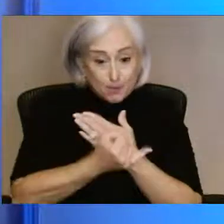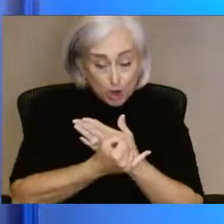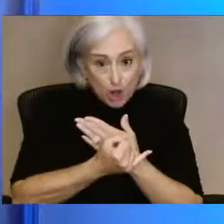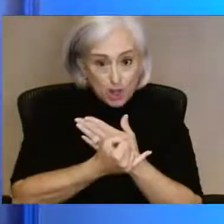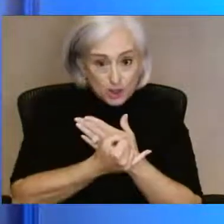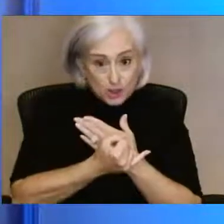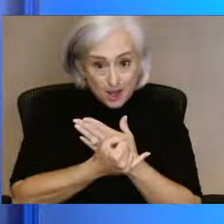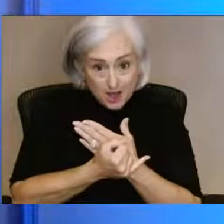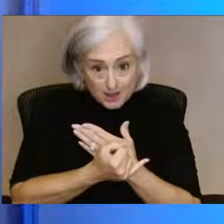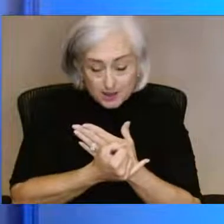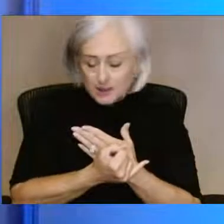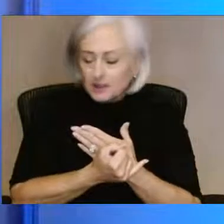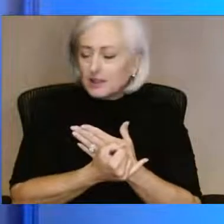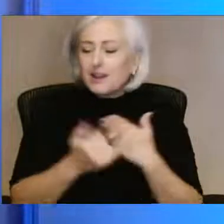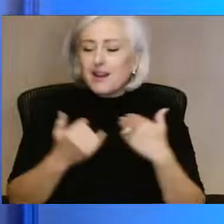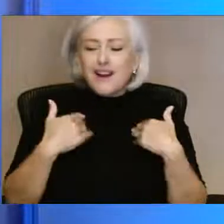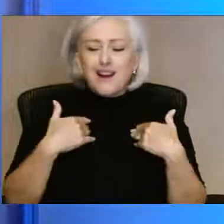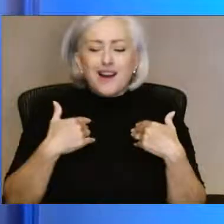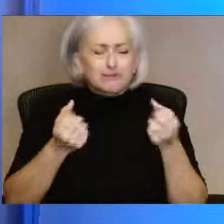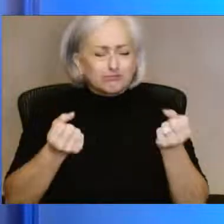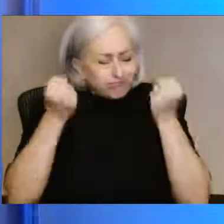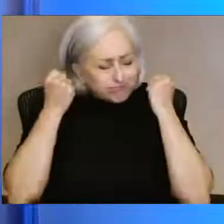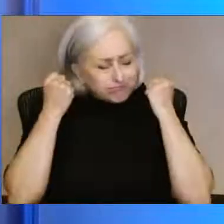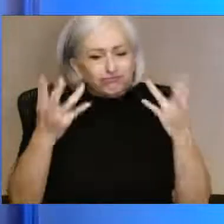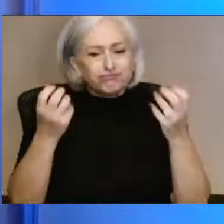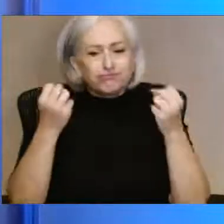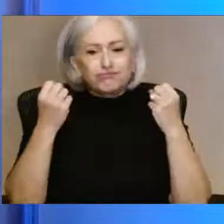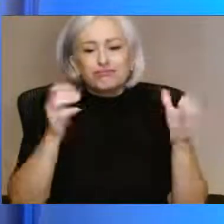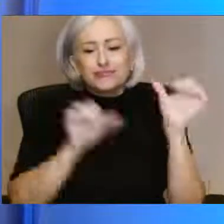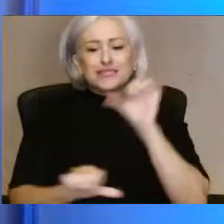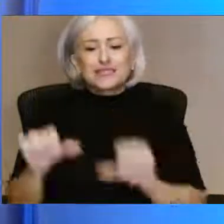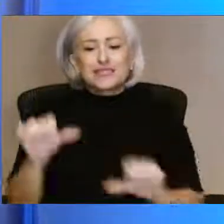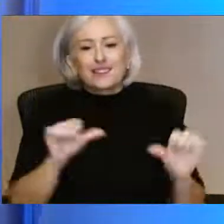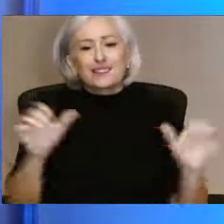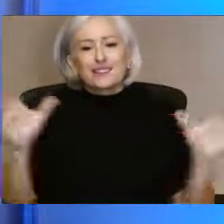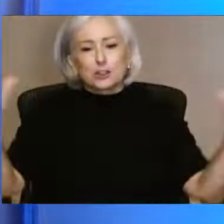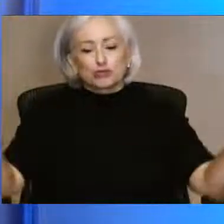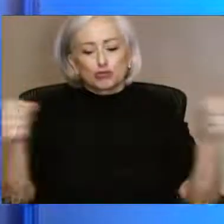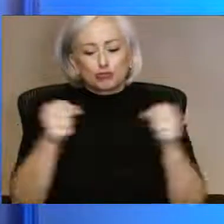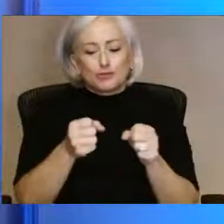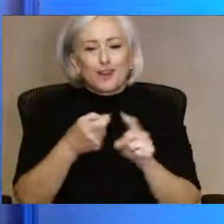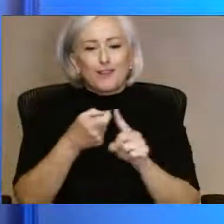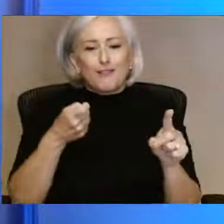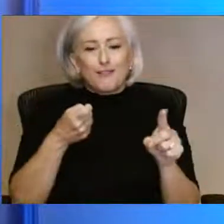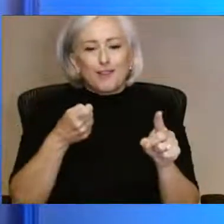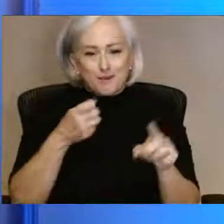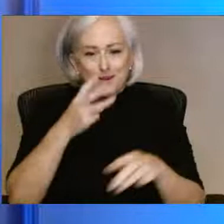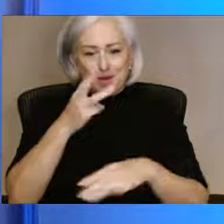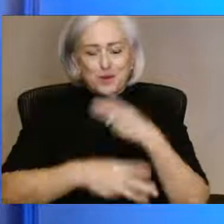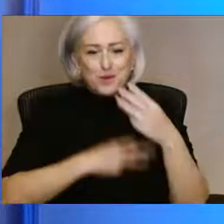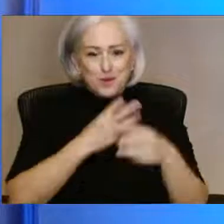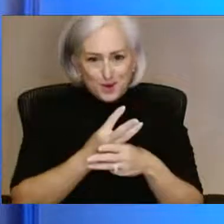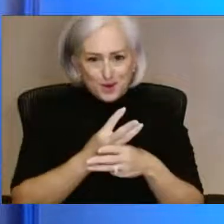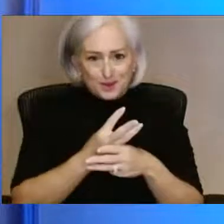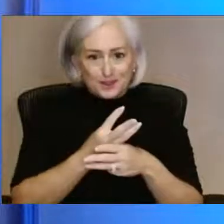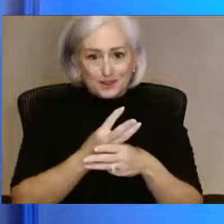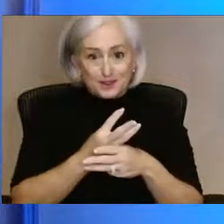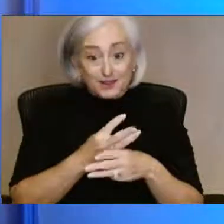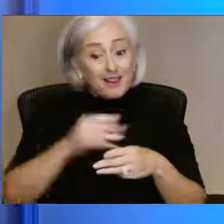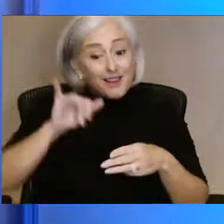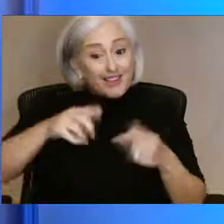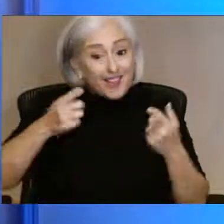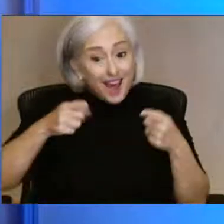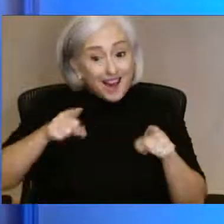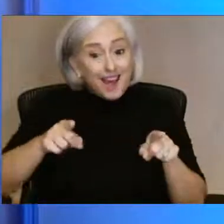100 scientists spread across the world, really happened during the pandemic. So it was really, for a lot of us, when